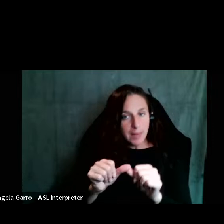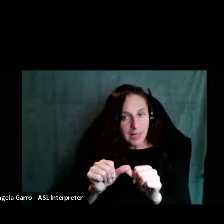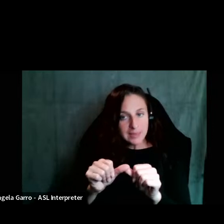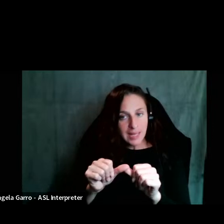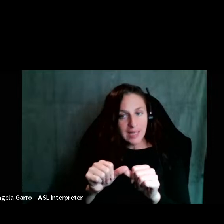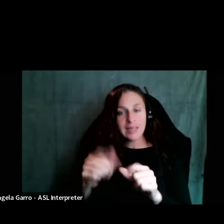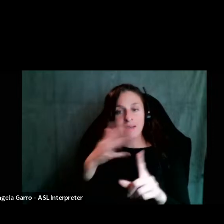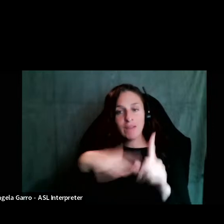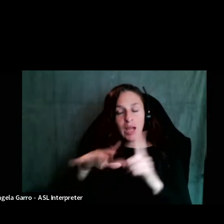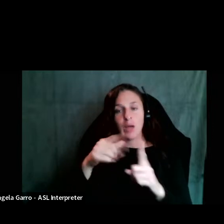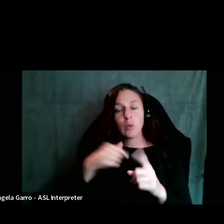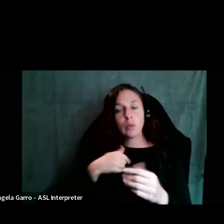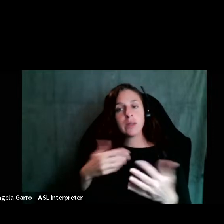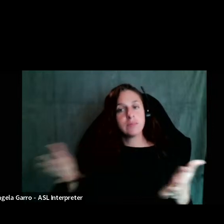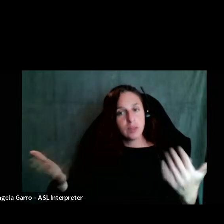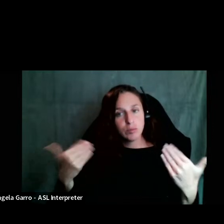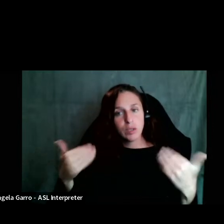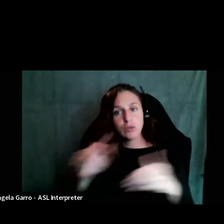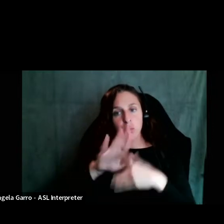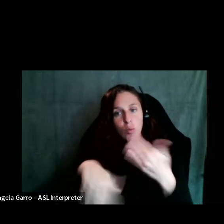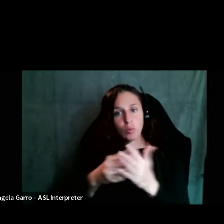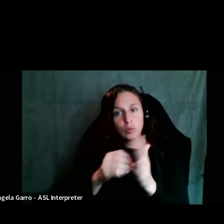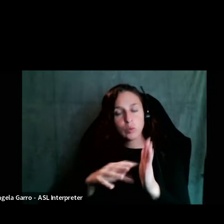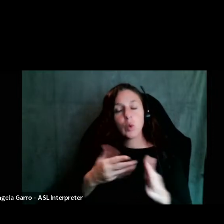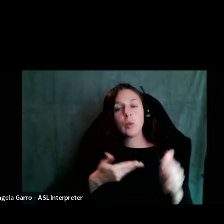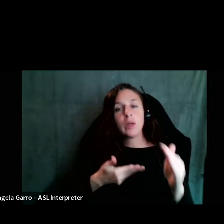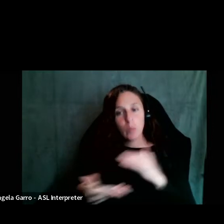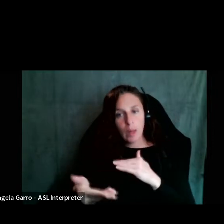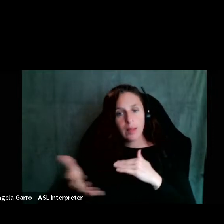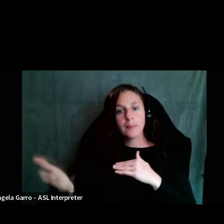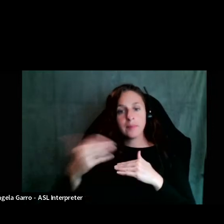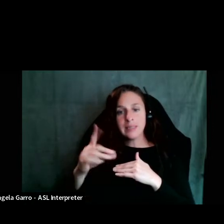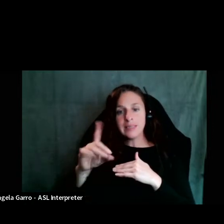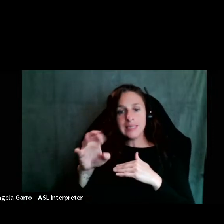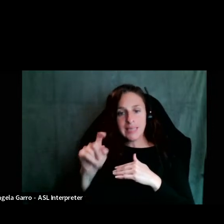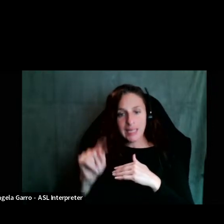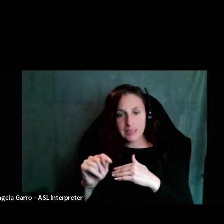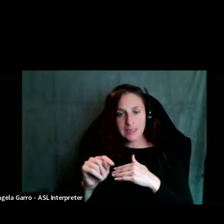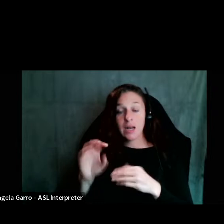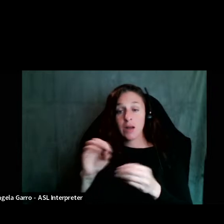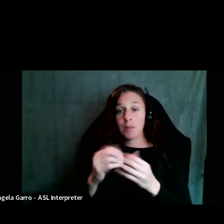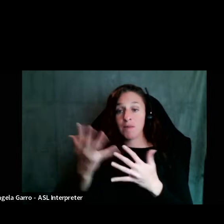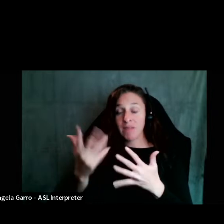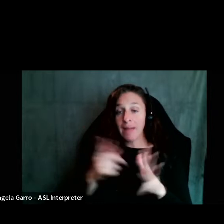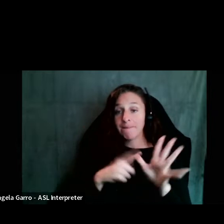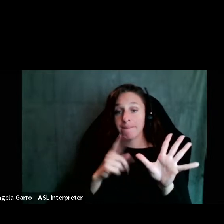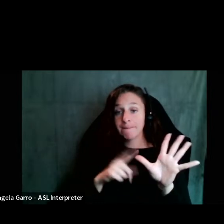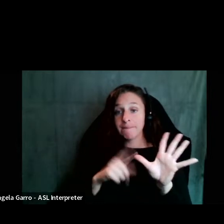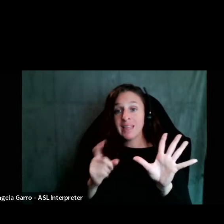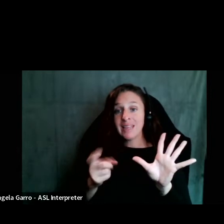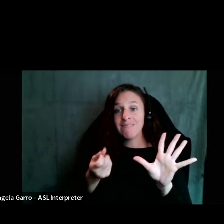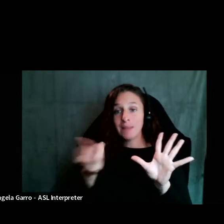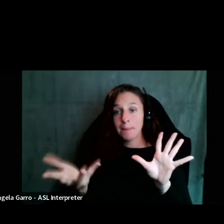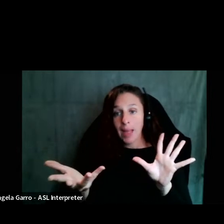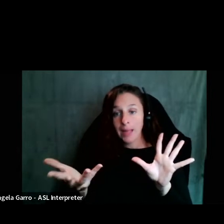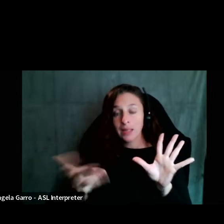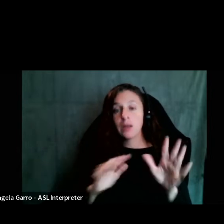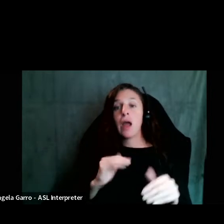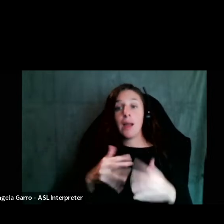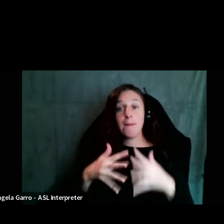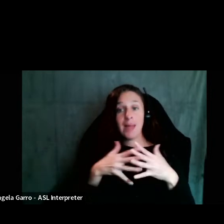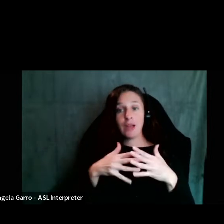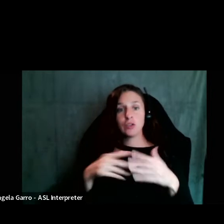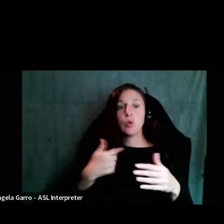all students and let them know we welcome dissent. Number five, give back. As Americans, we have a role to give back to the